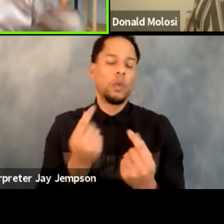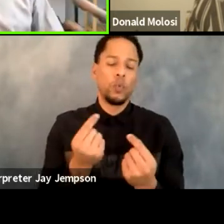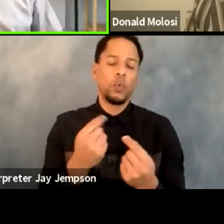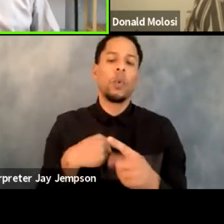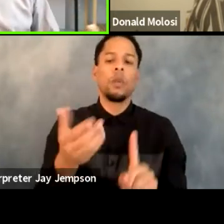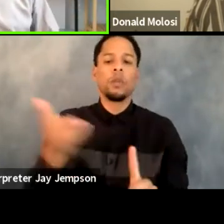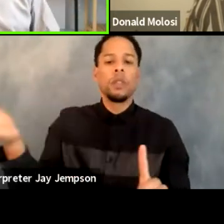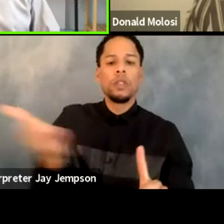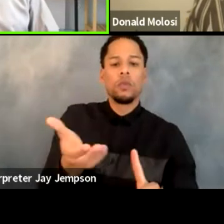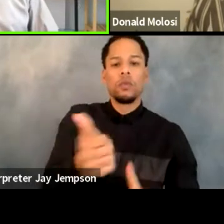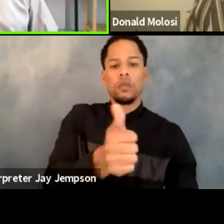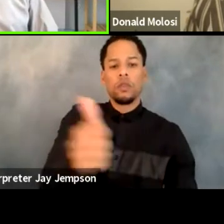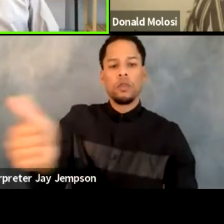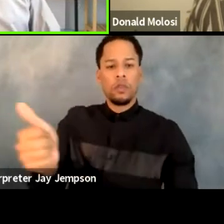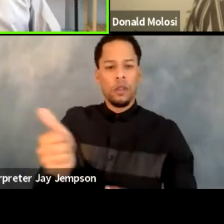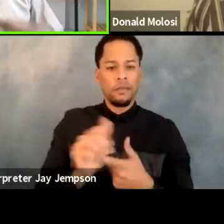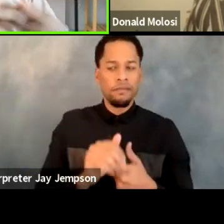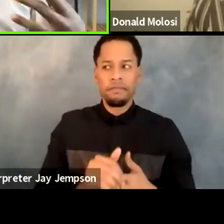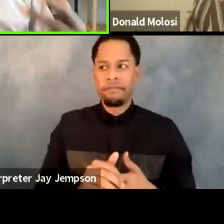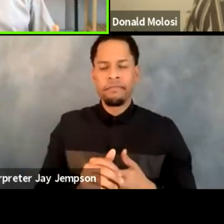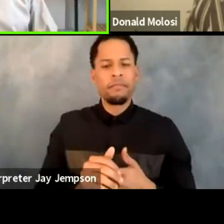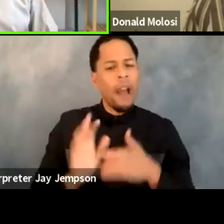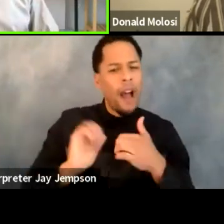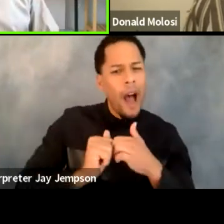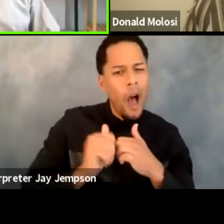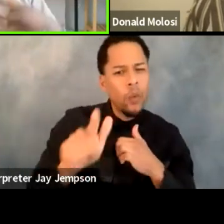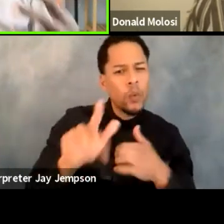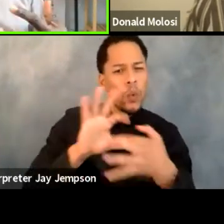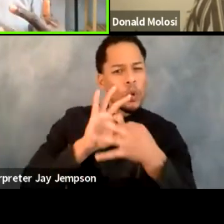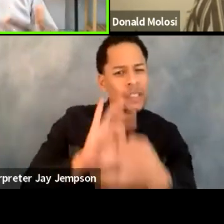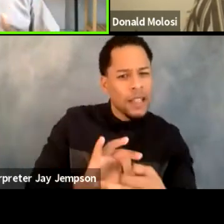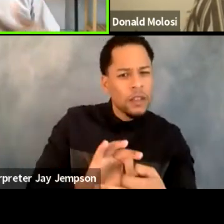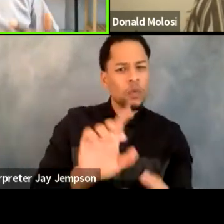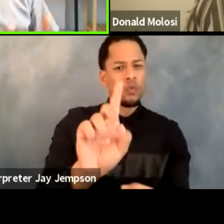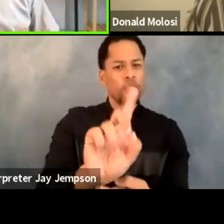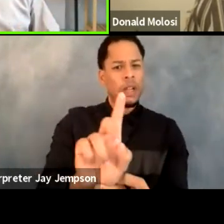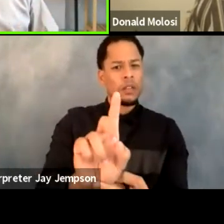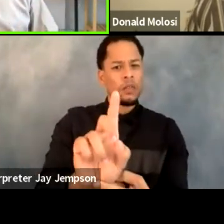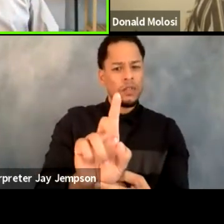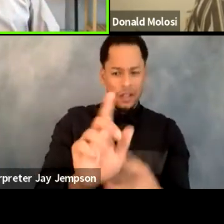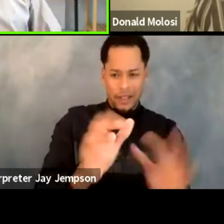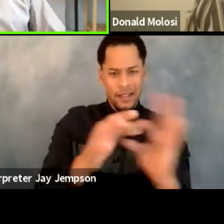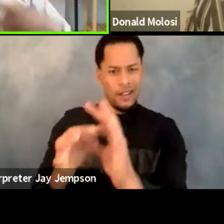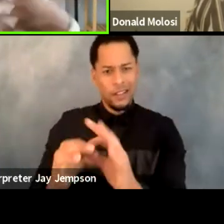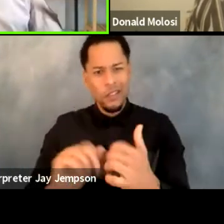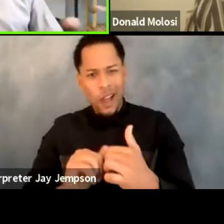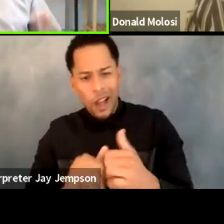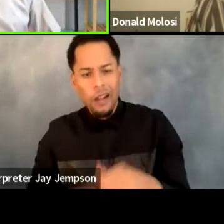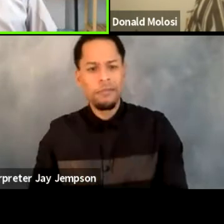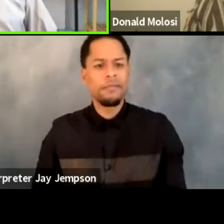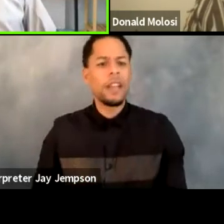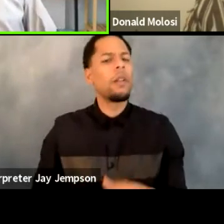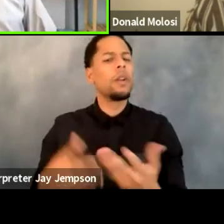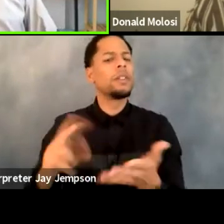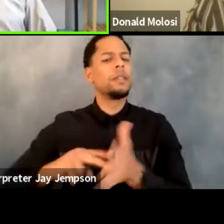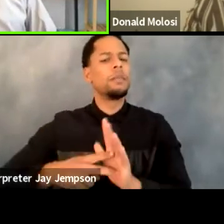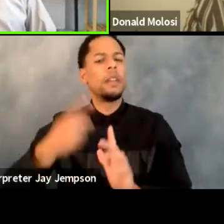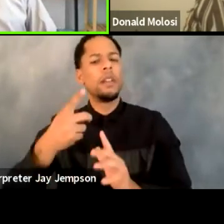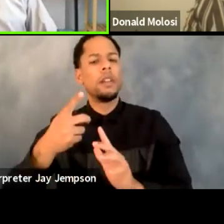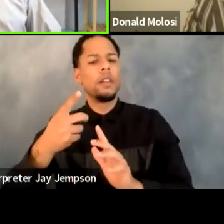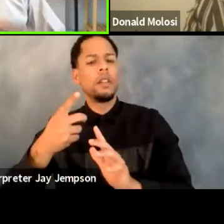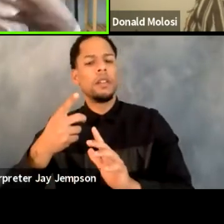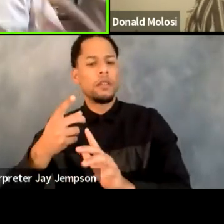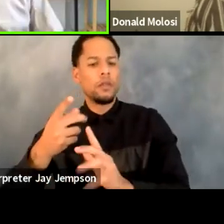and their connection to dramaturgy and what that means for them within the context of their own work. So ask